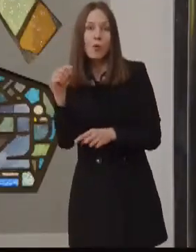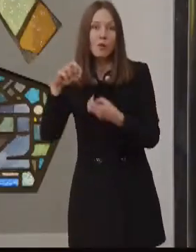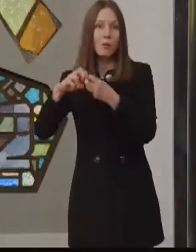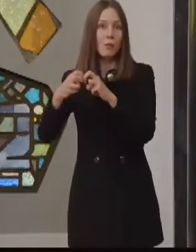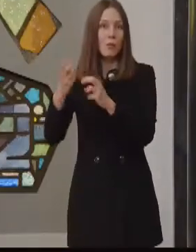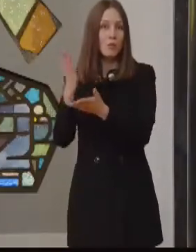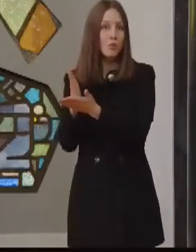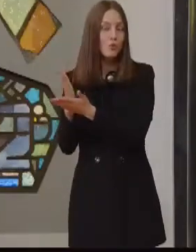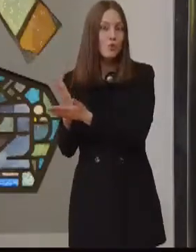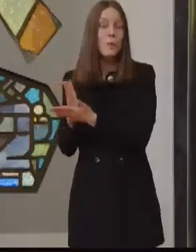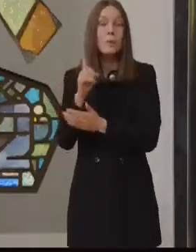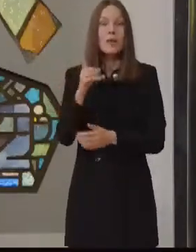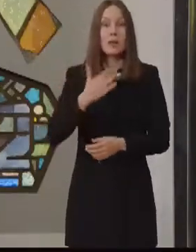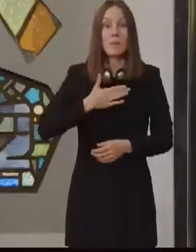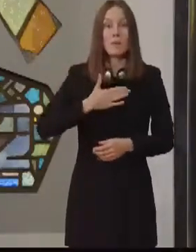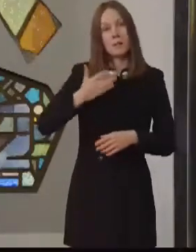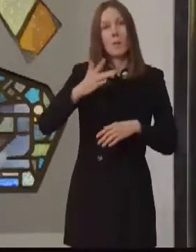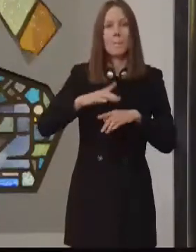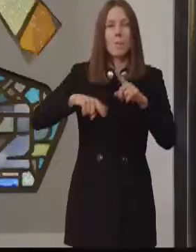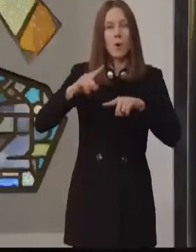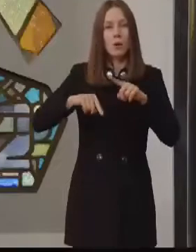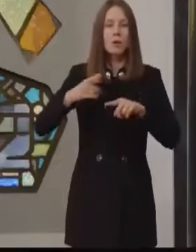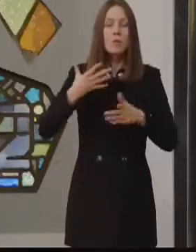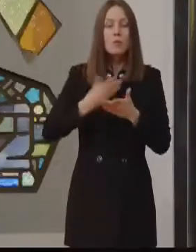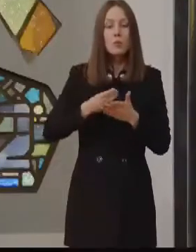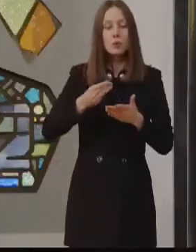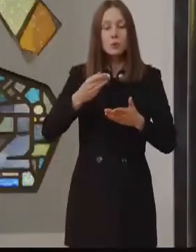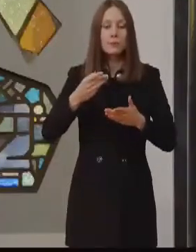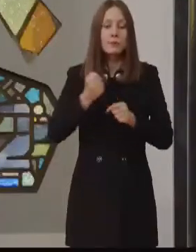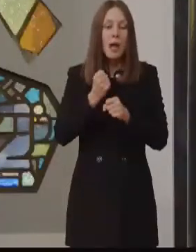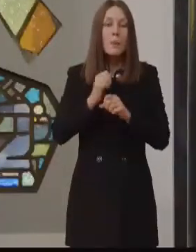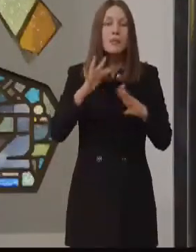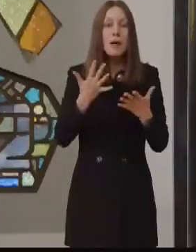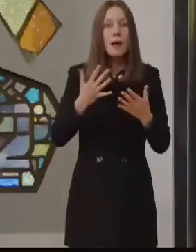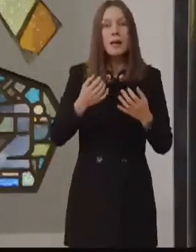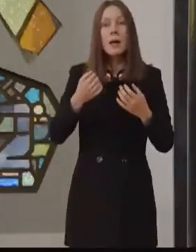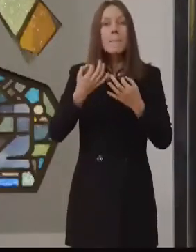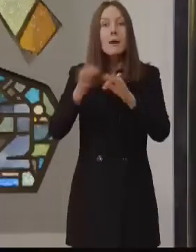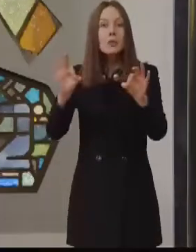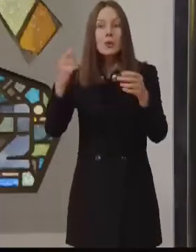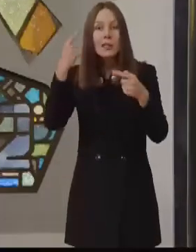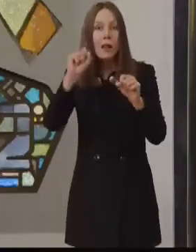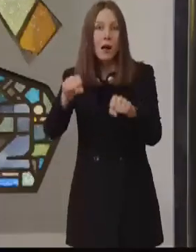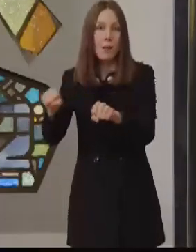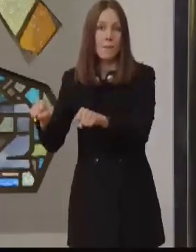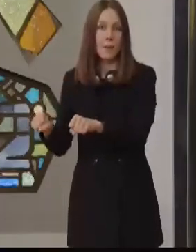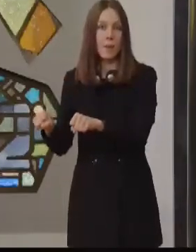the man's property. So, as legislators, we have to